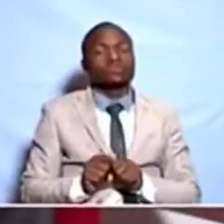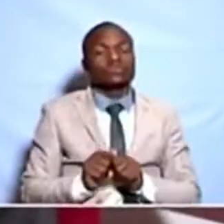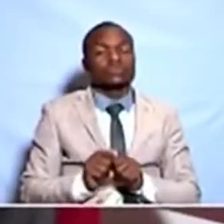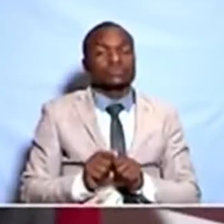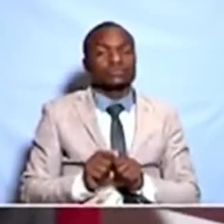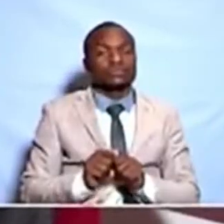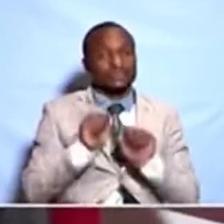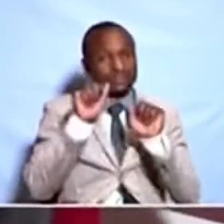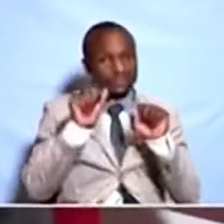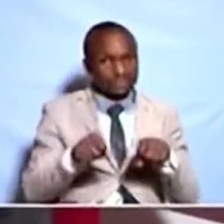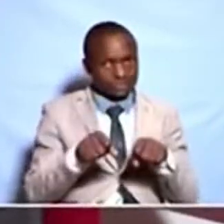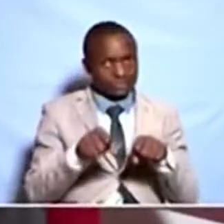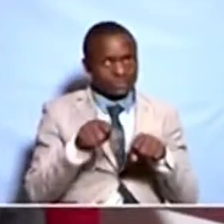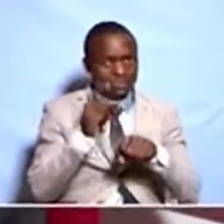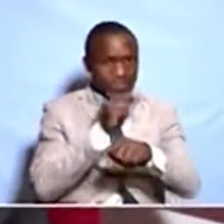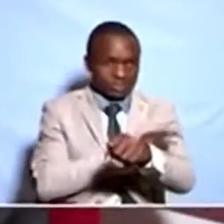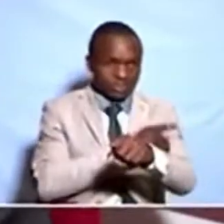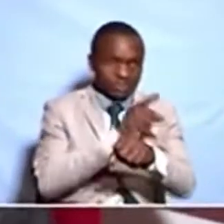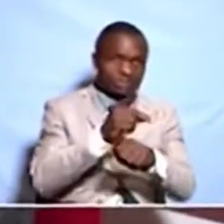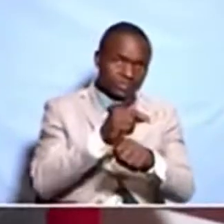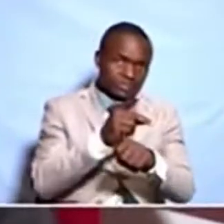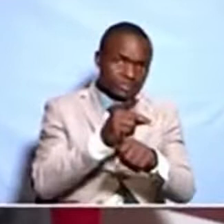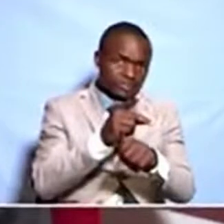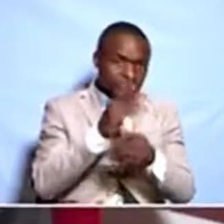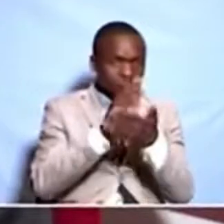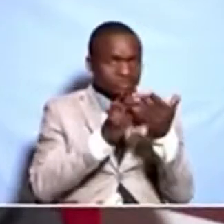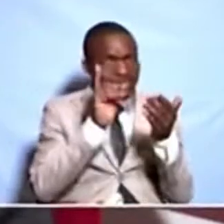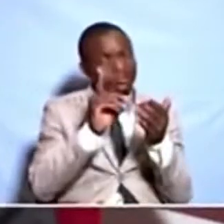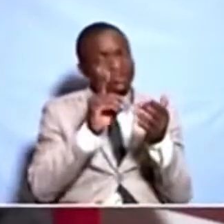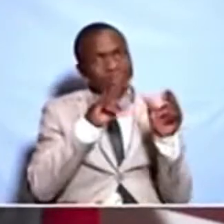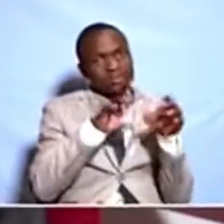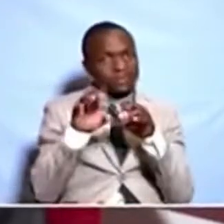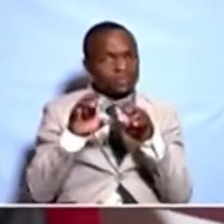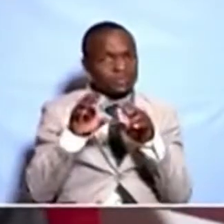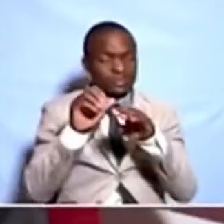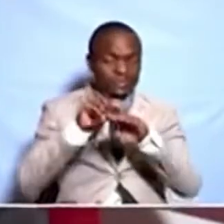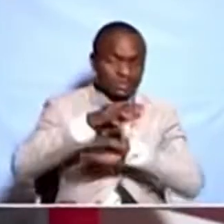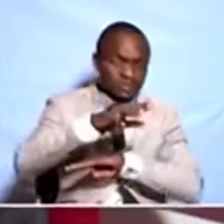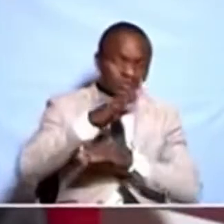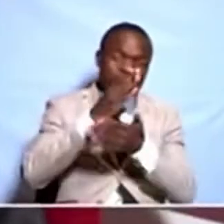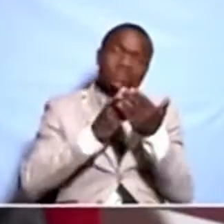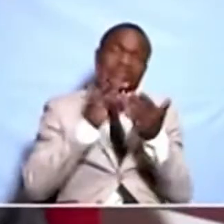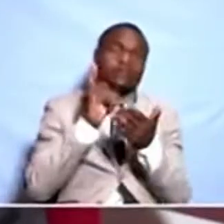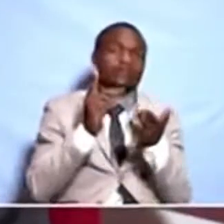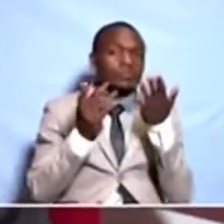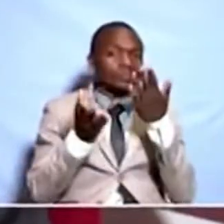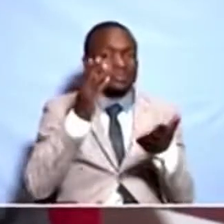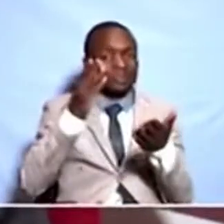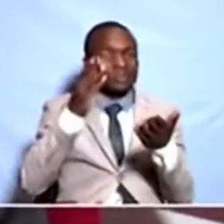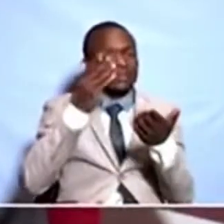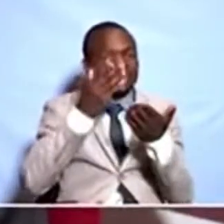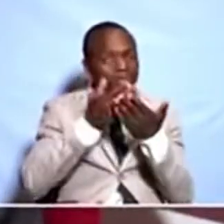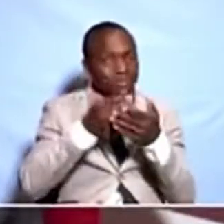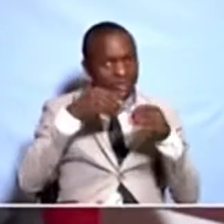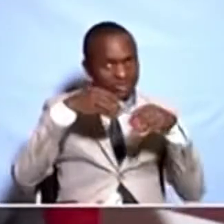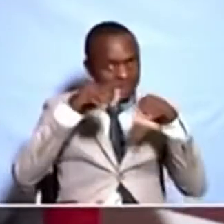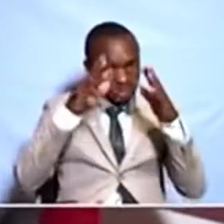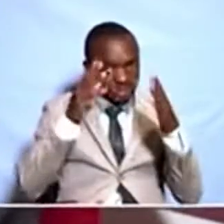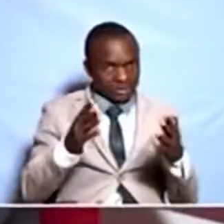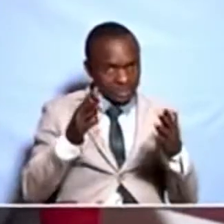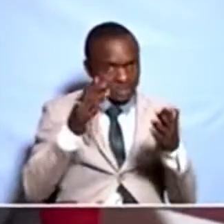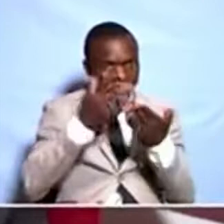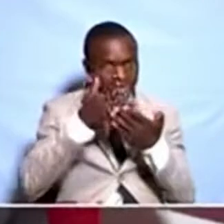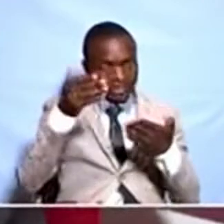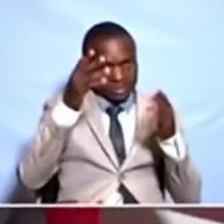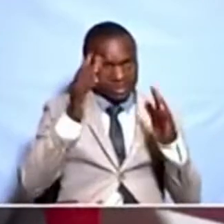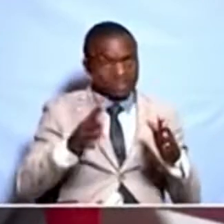they can delegate for someone to do it? How is the process? Do I need to send somebody, or the seller and the buyer need at some point to appear